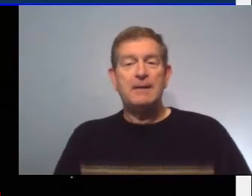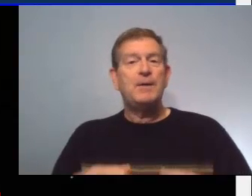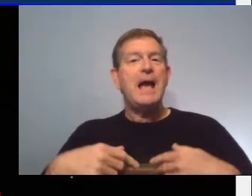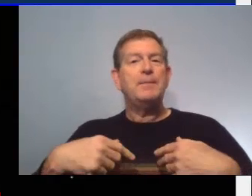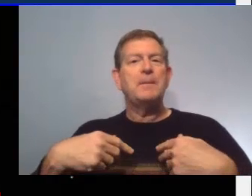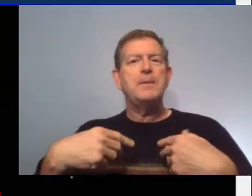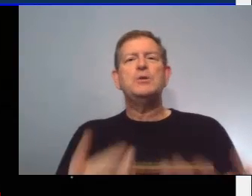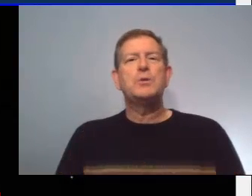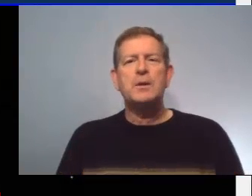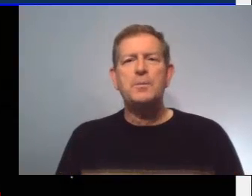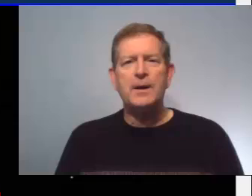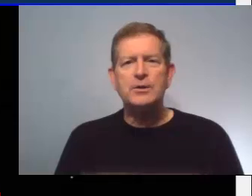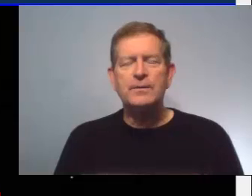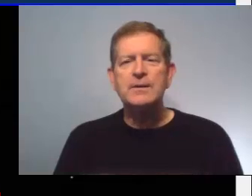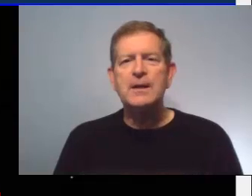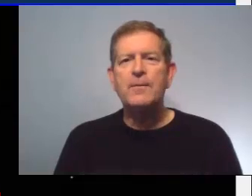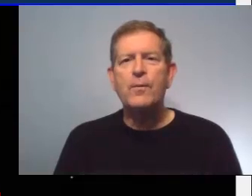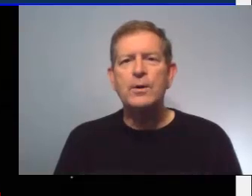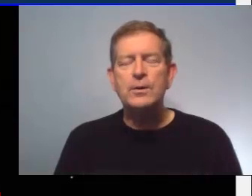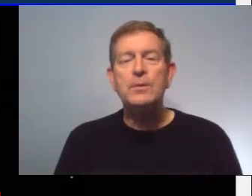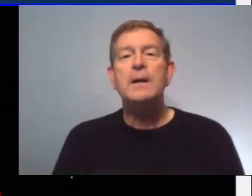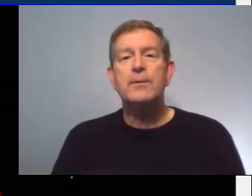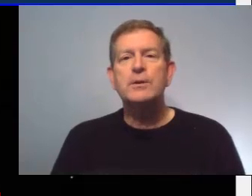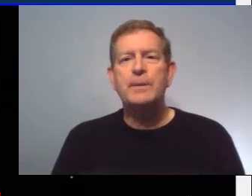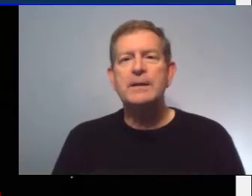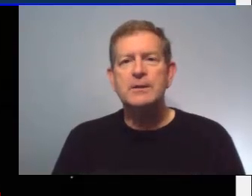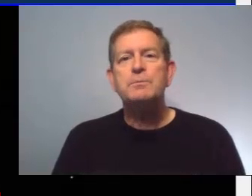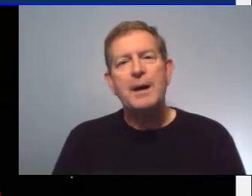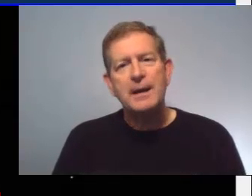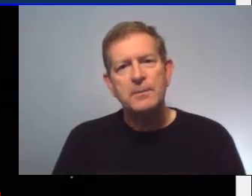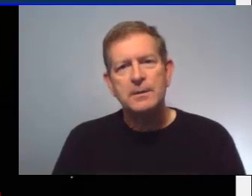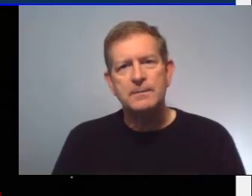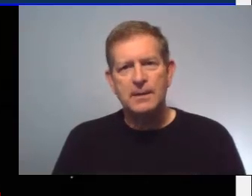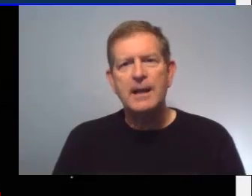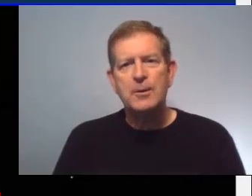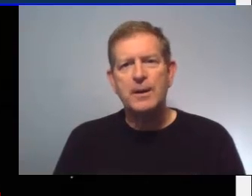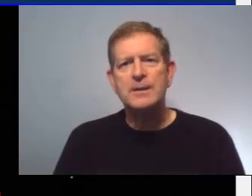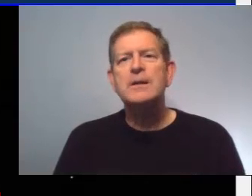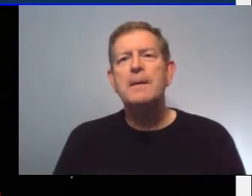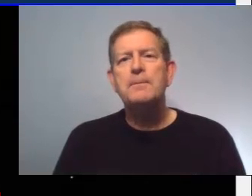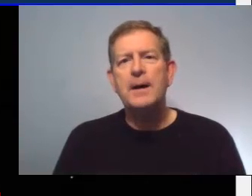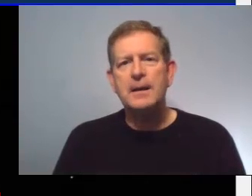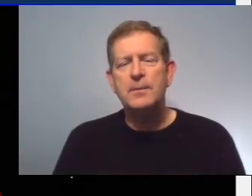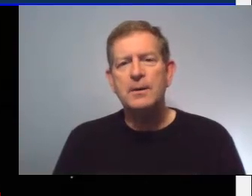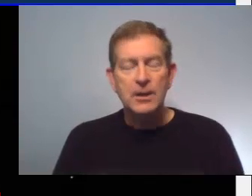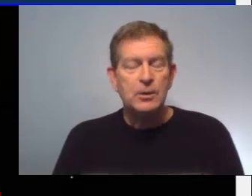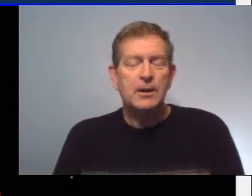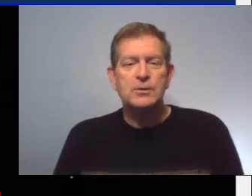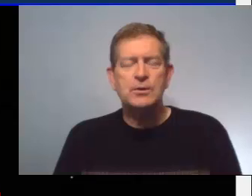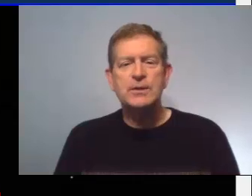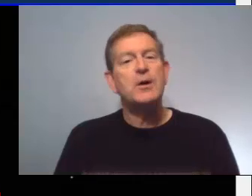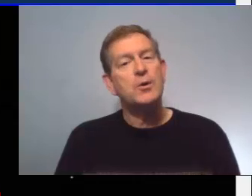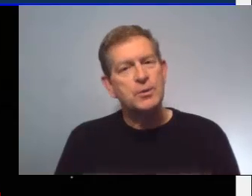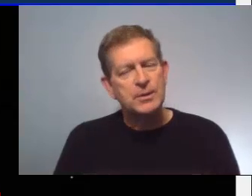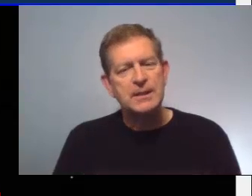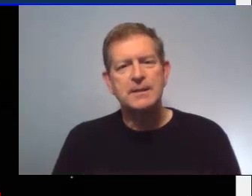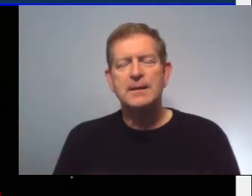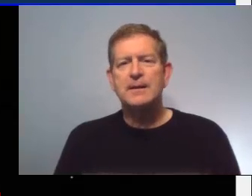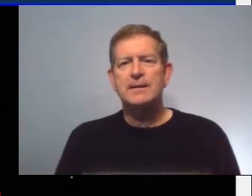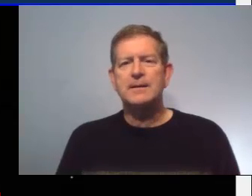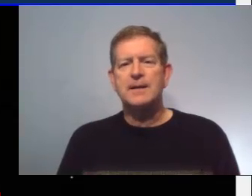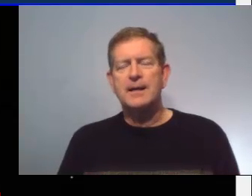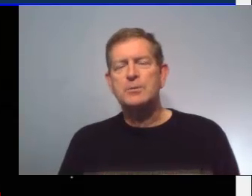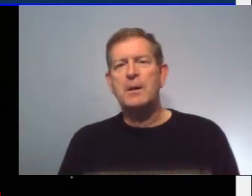enchanté. And if they happen to beat you to the punch, if they say it before you do, the response is pareillement. Likewise, pareillement. You can also just say